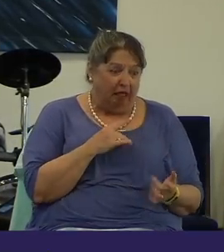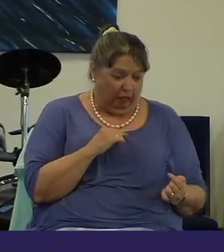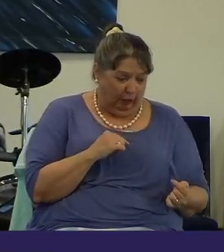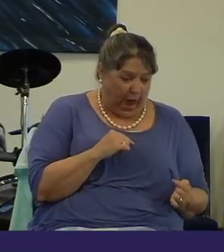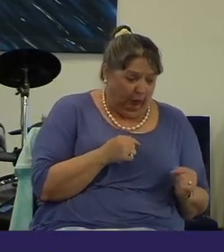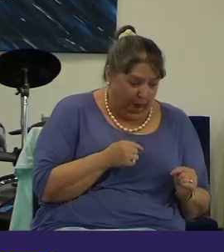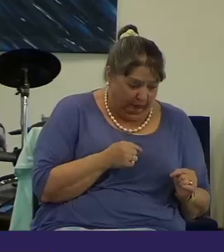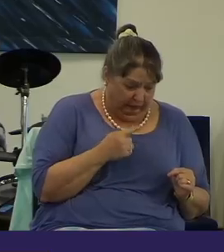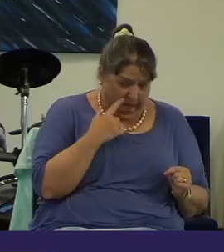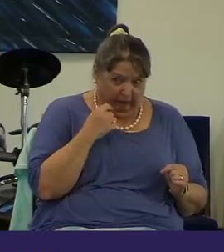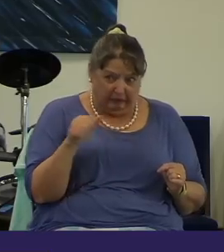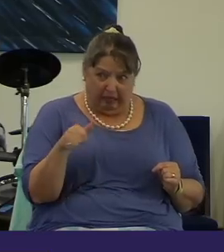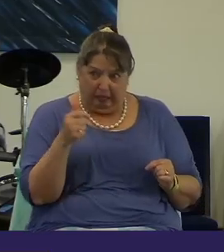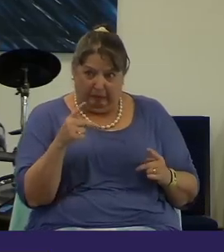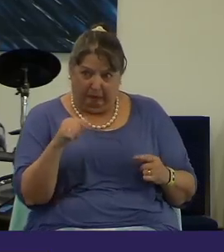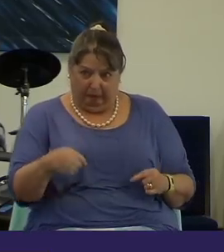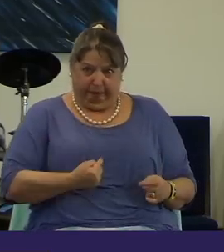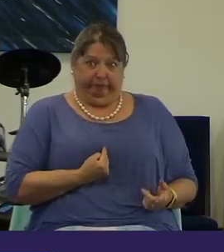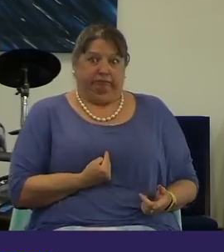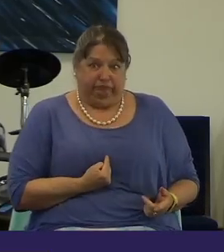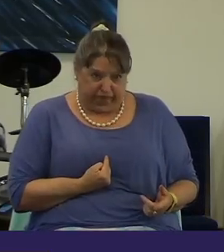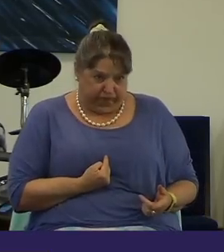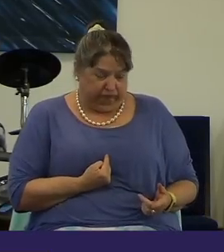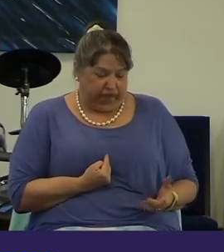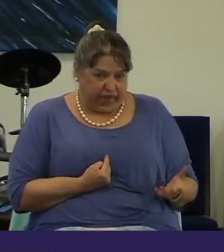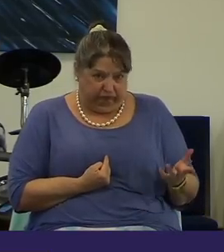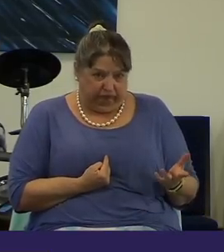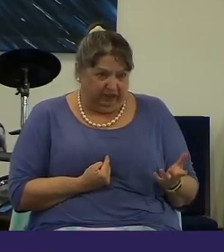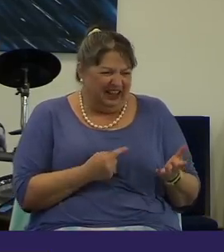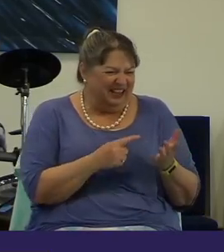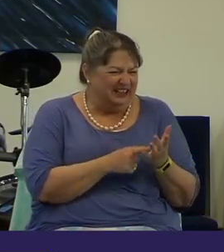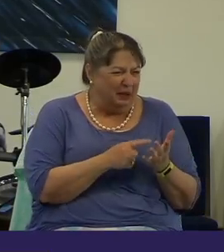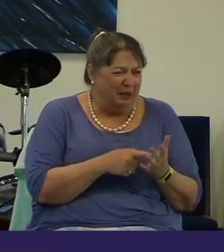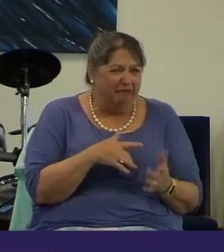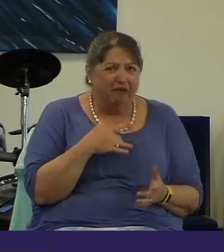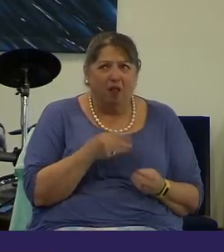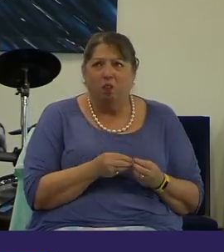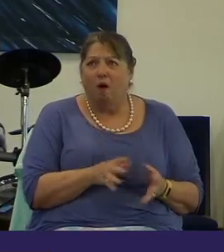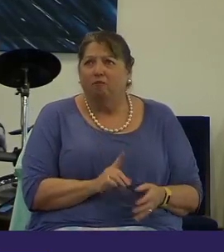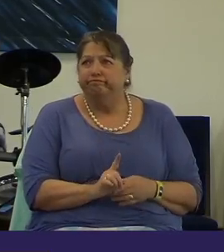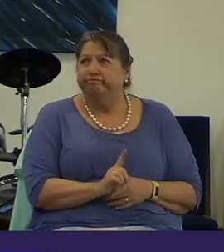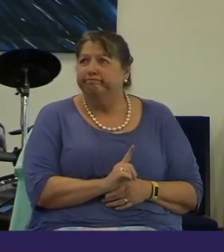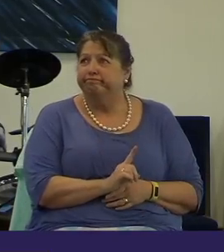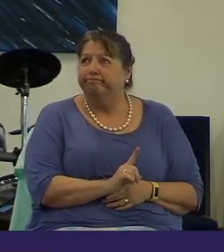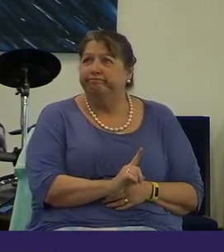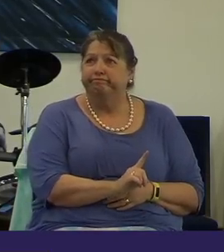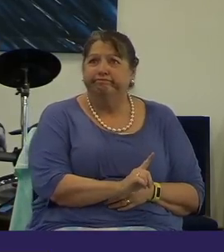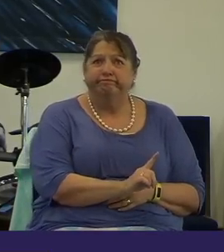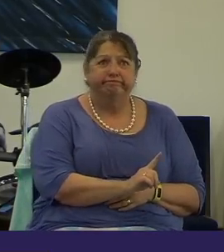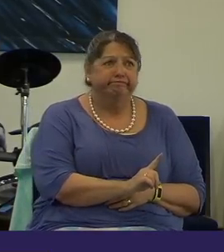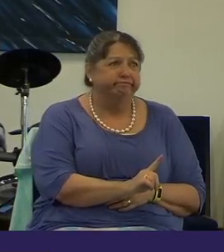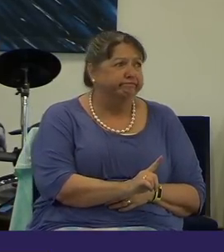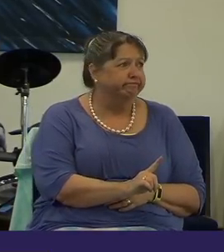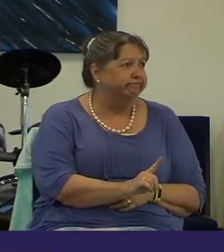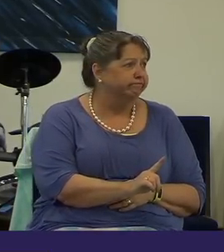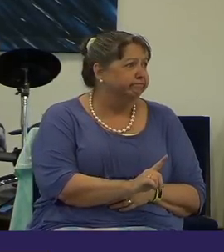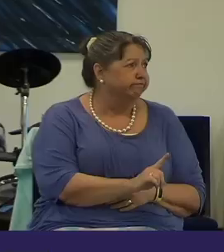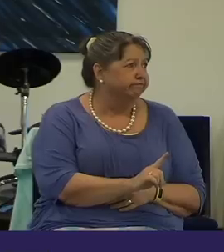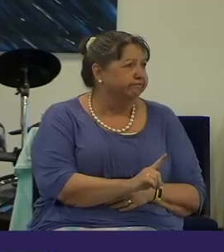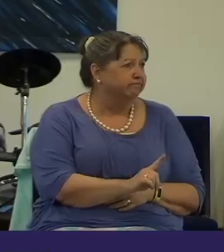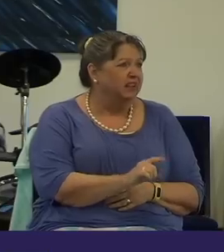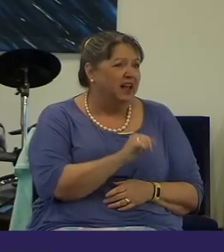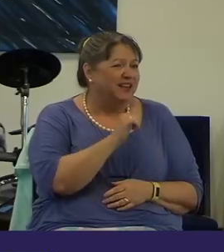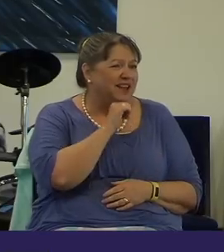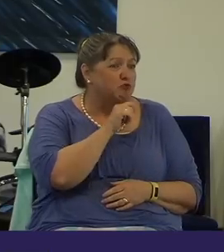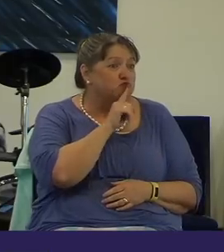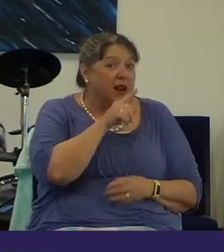because other people hurt us. And sometimes we just feel lost. Not because we're really lost.